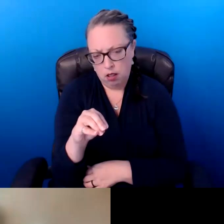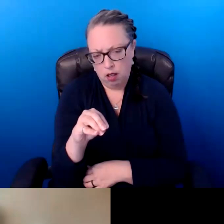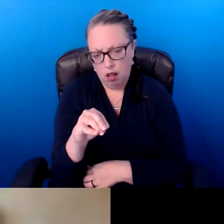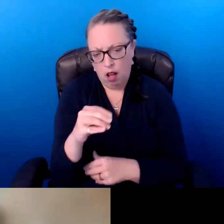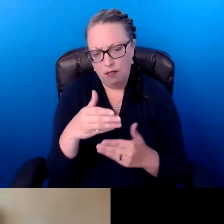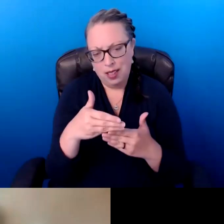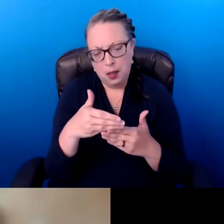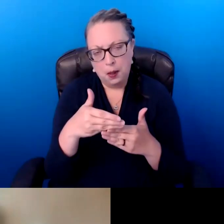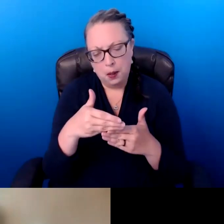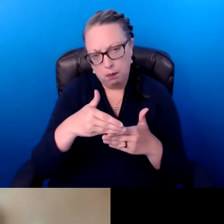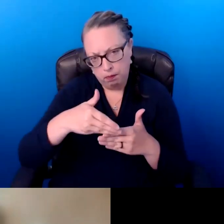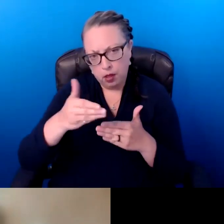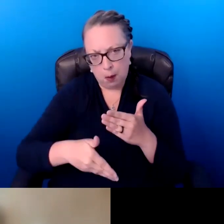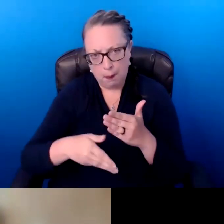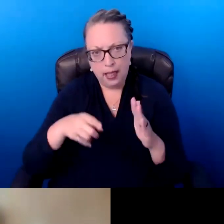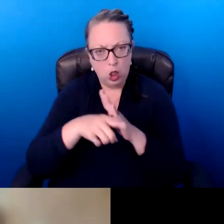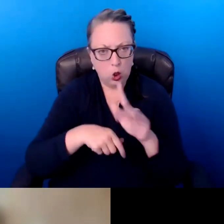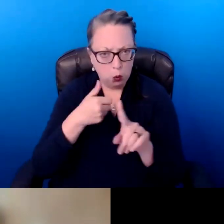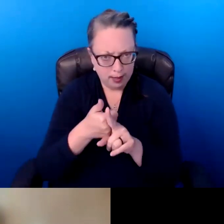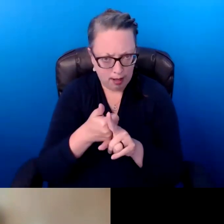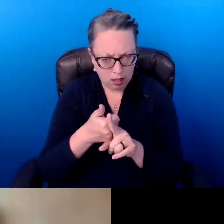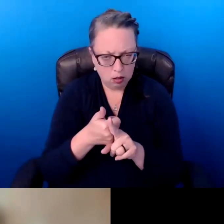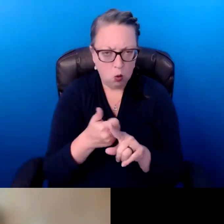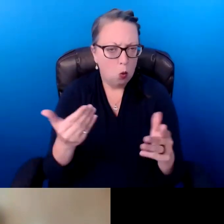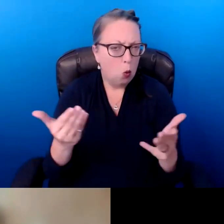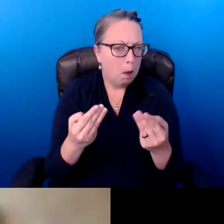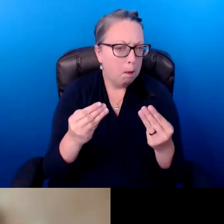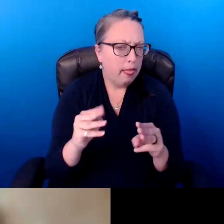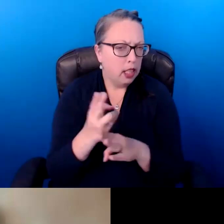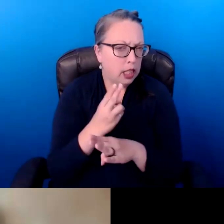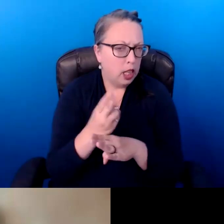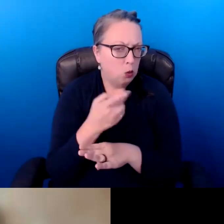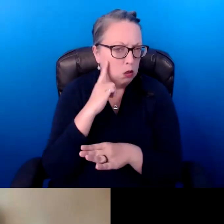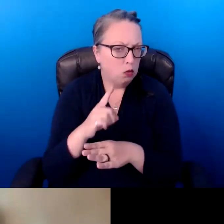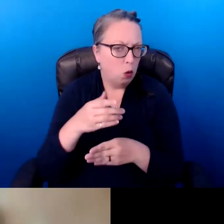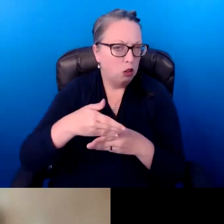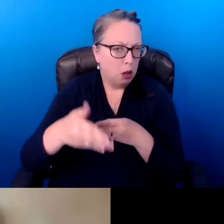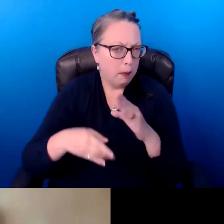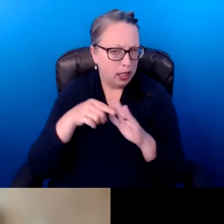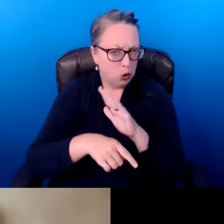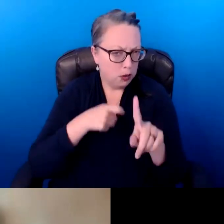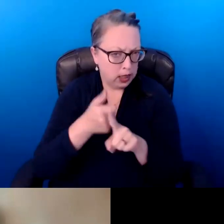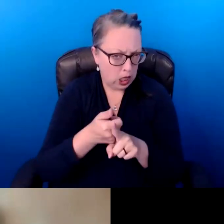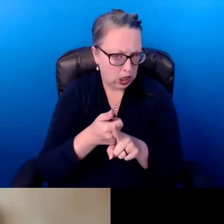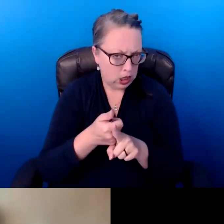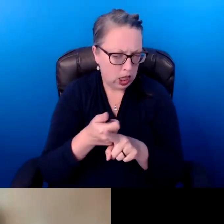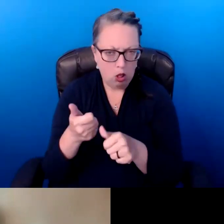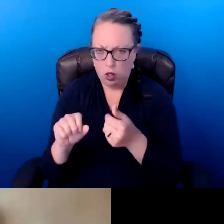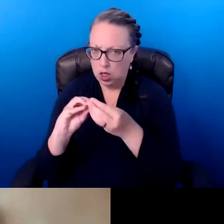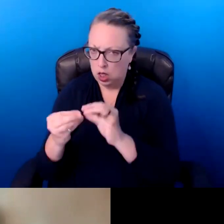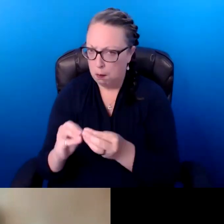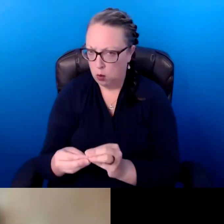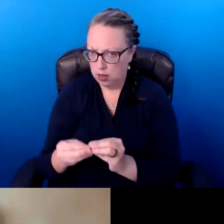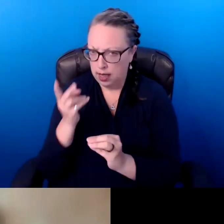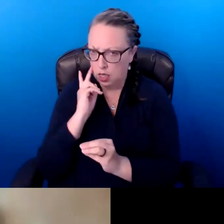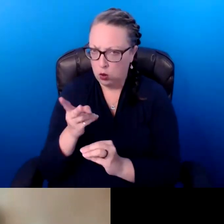completed suicides, and what method did they use to complete suicide? And are there any numbers that look at previous